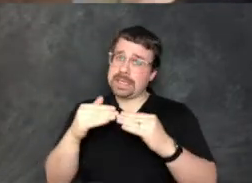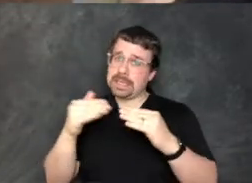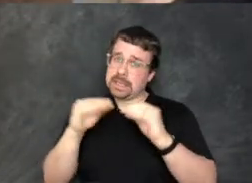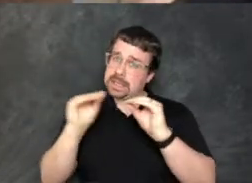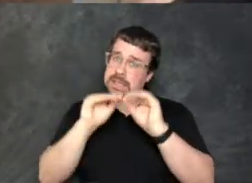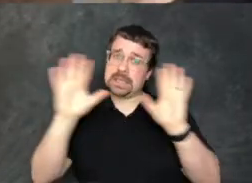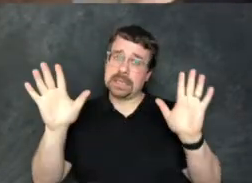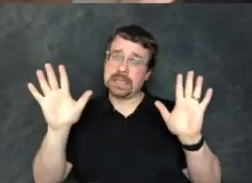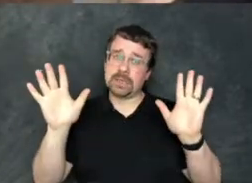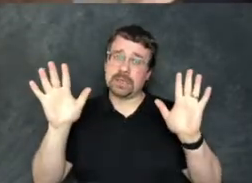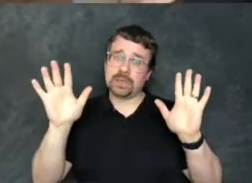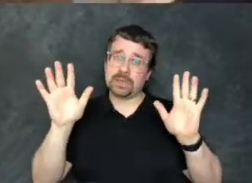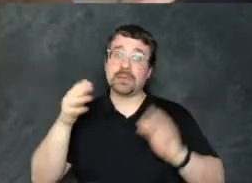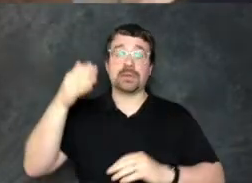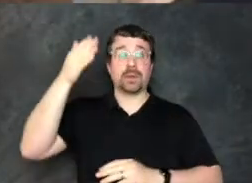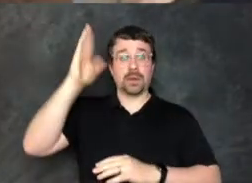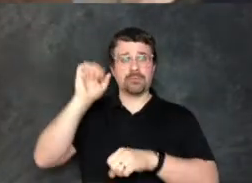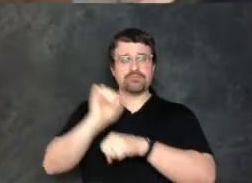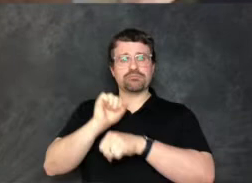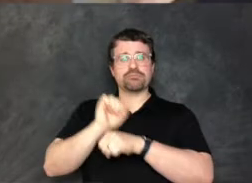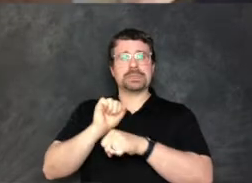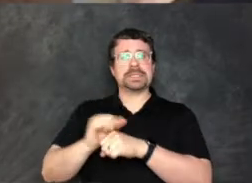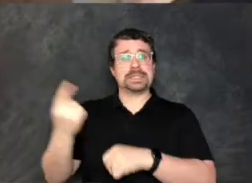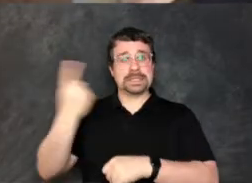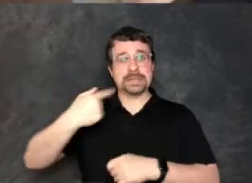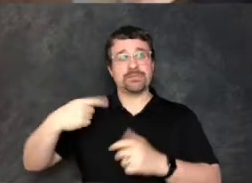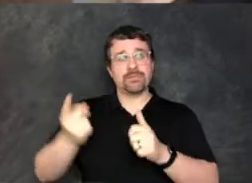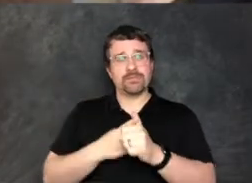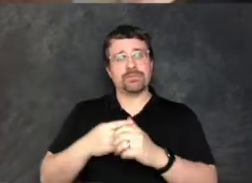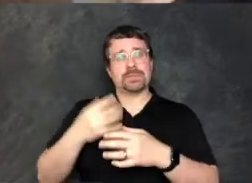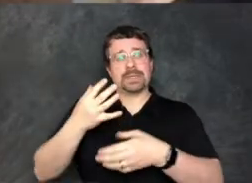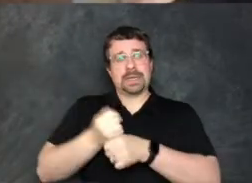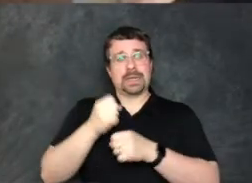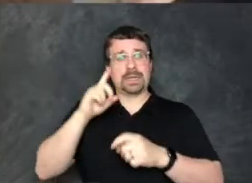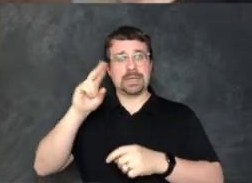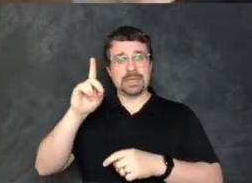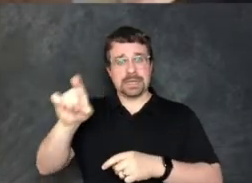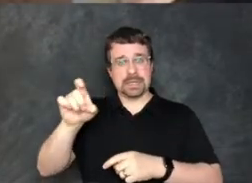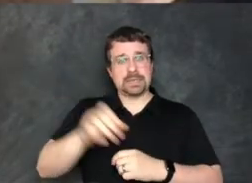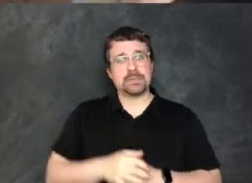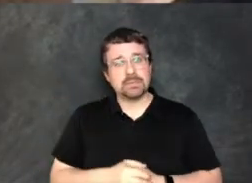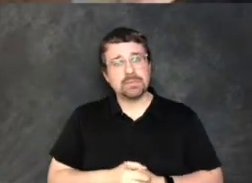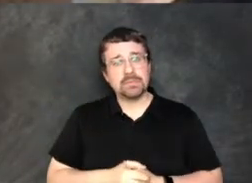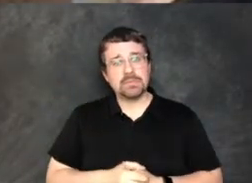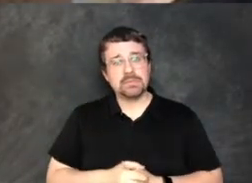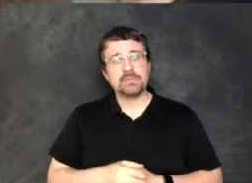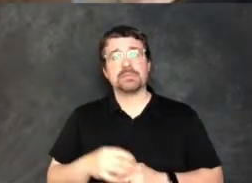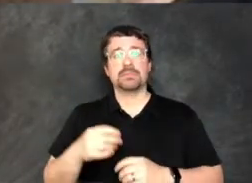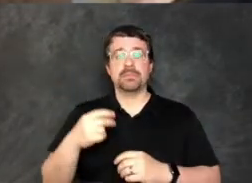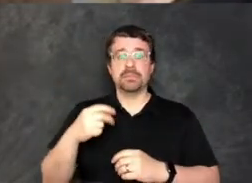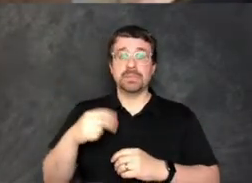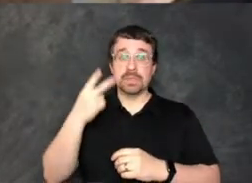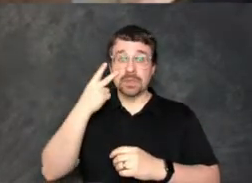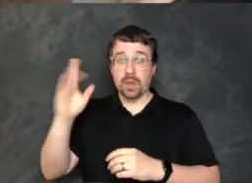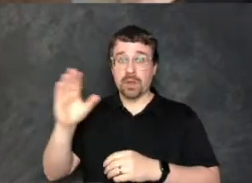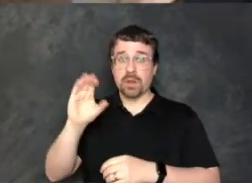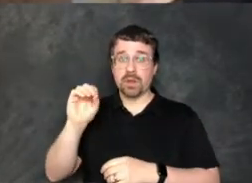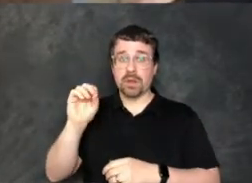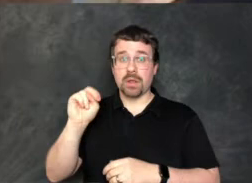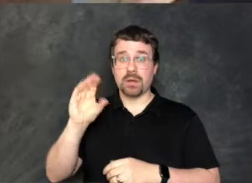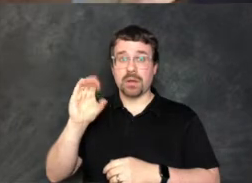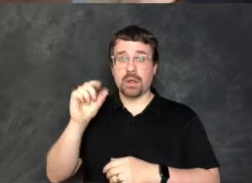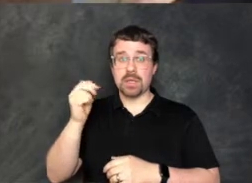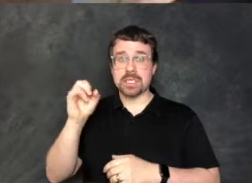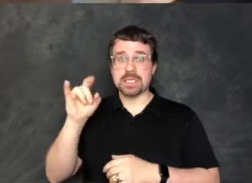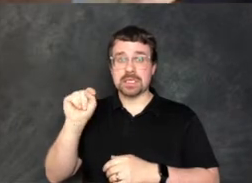during this period with equal clarity. God was at work the day we first received the diagnosis. We saw